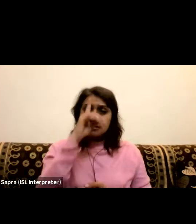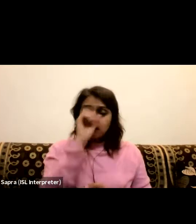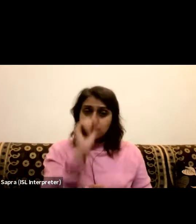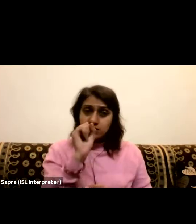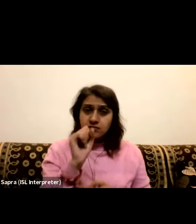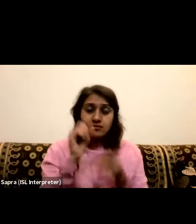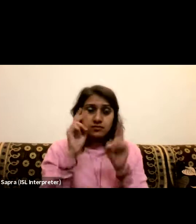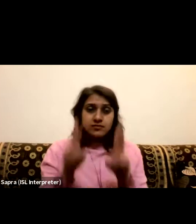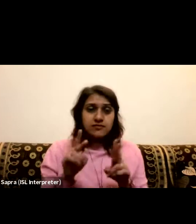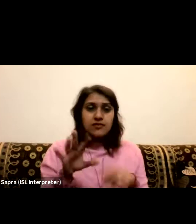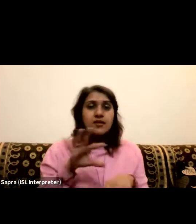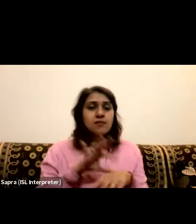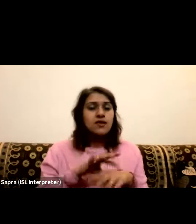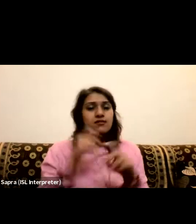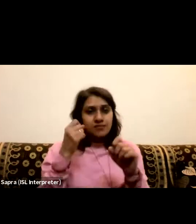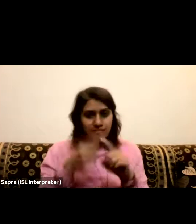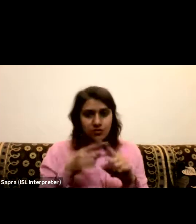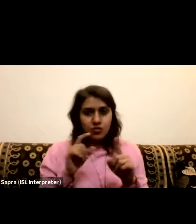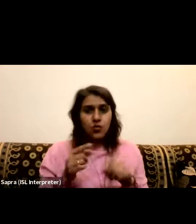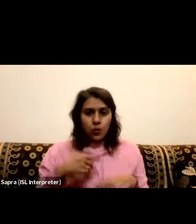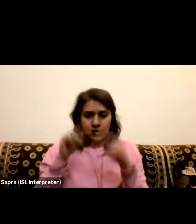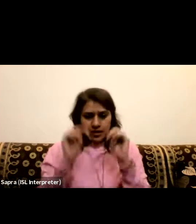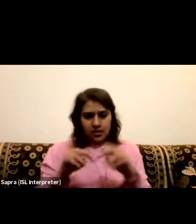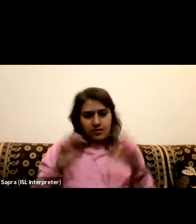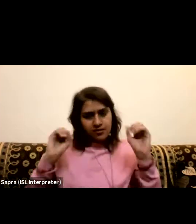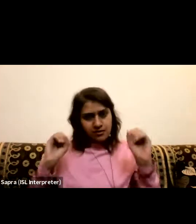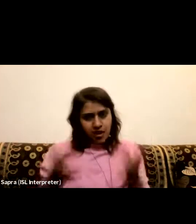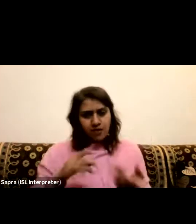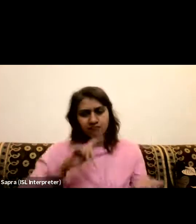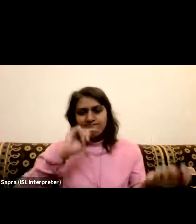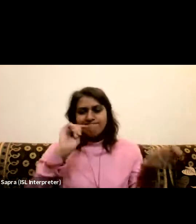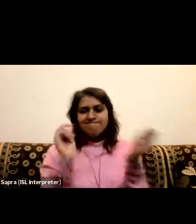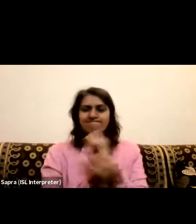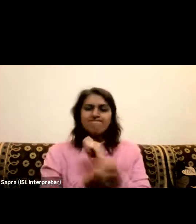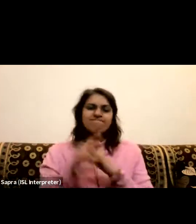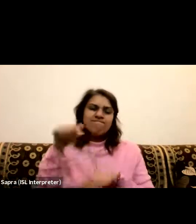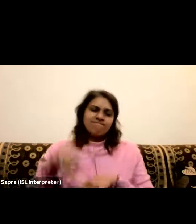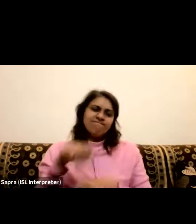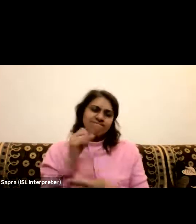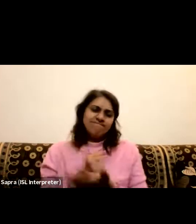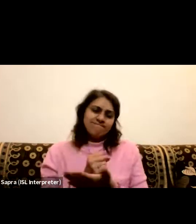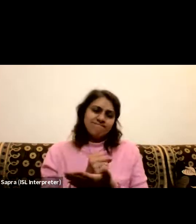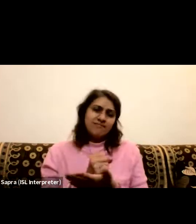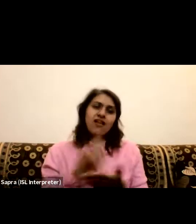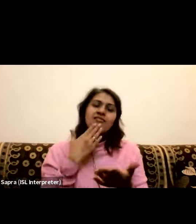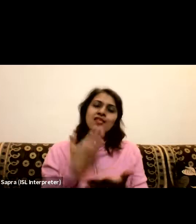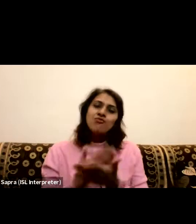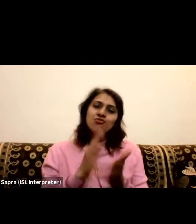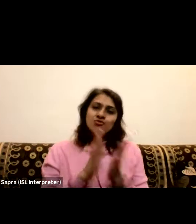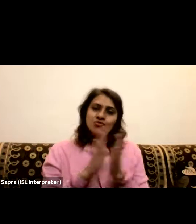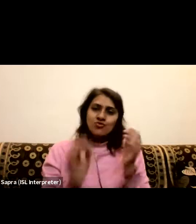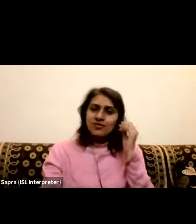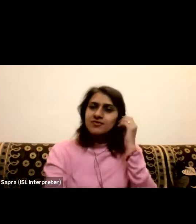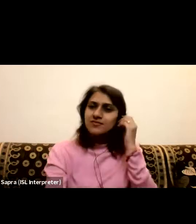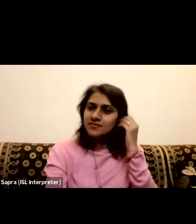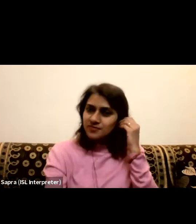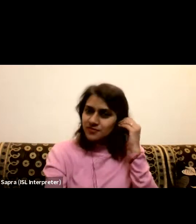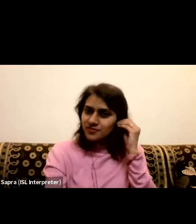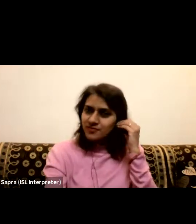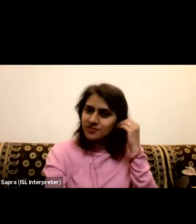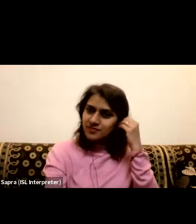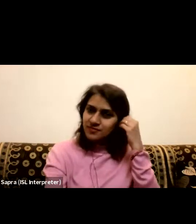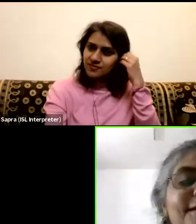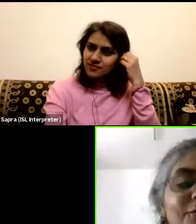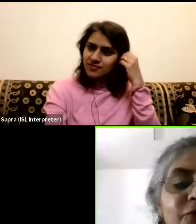extremely medical, and we need to start changing that now. So thank you very much for giving me